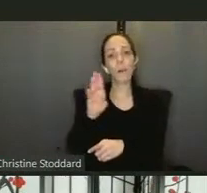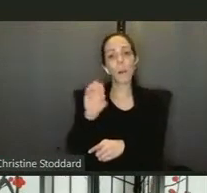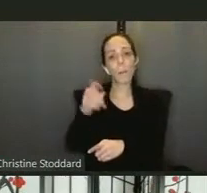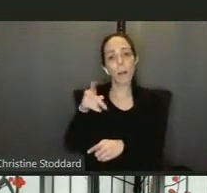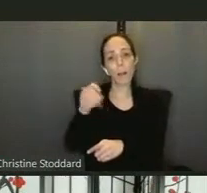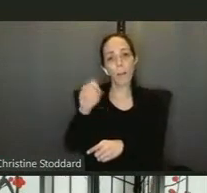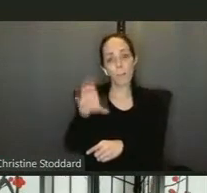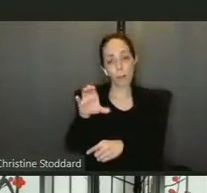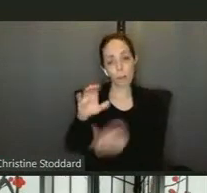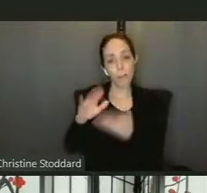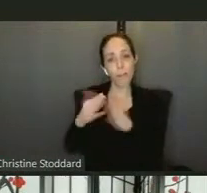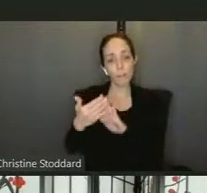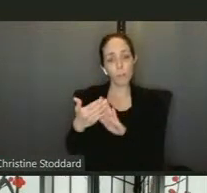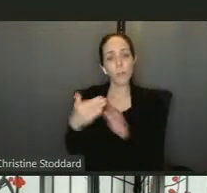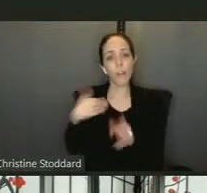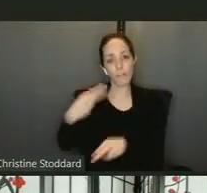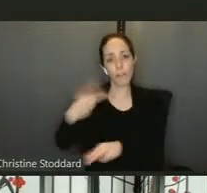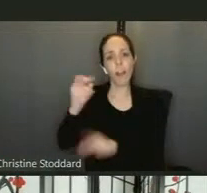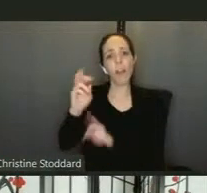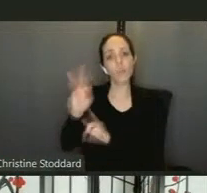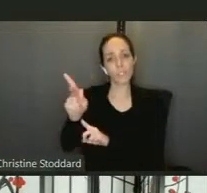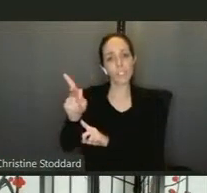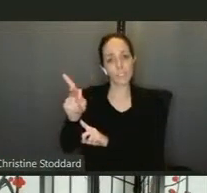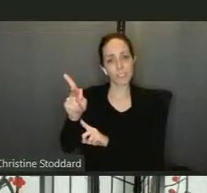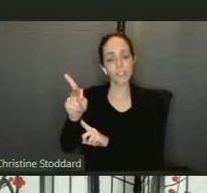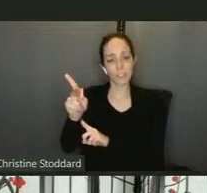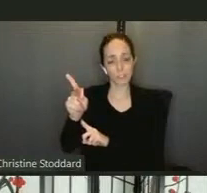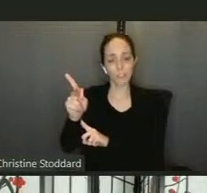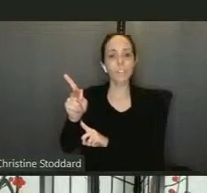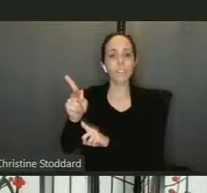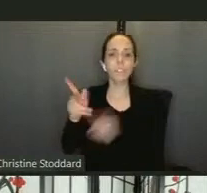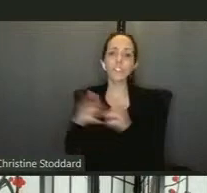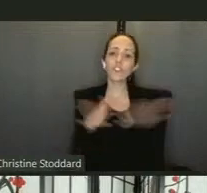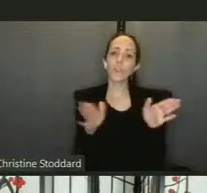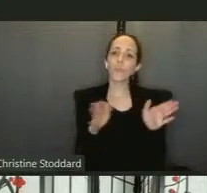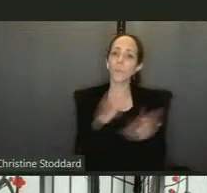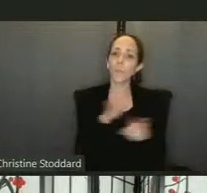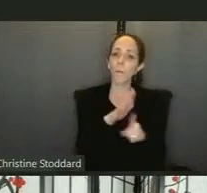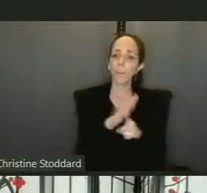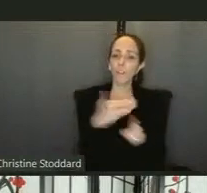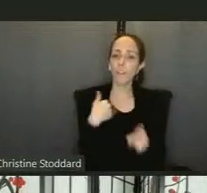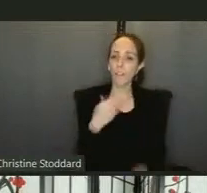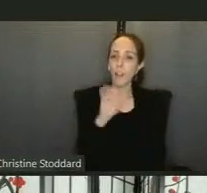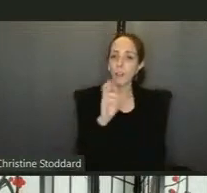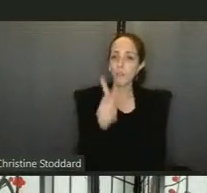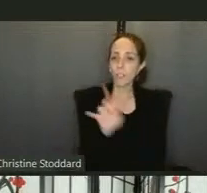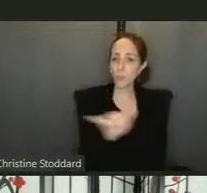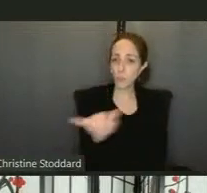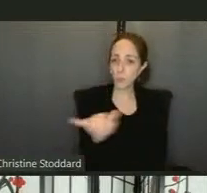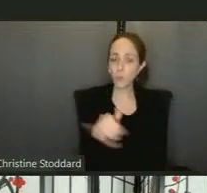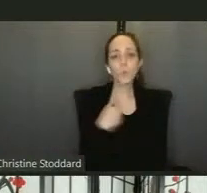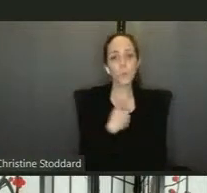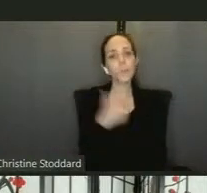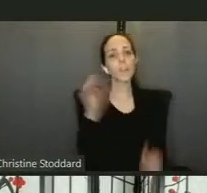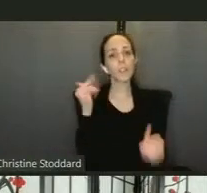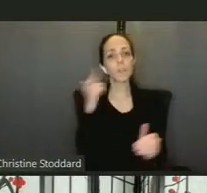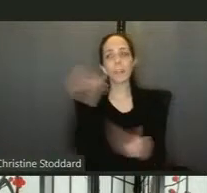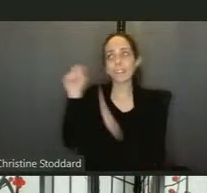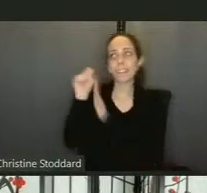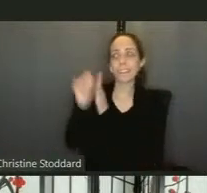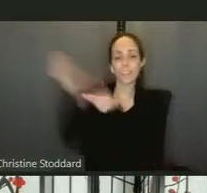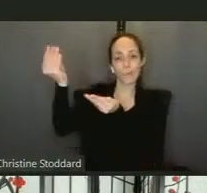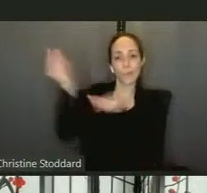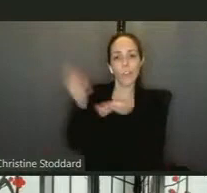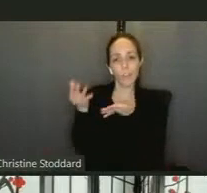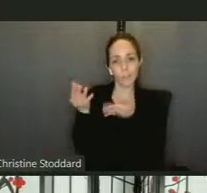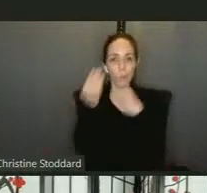population and the general population. So we expect to see recommendations coming out of the state